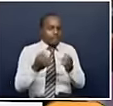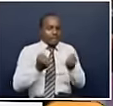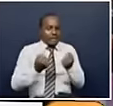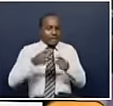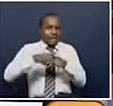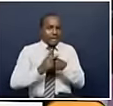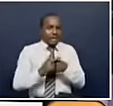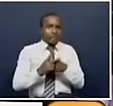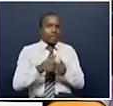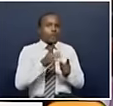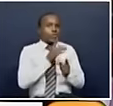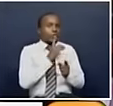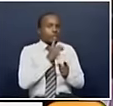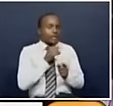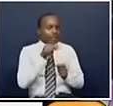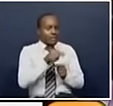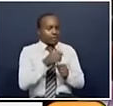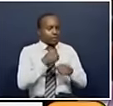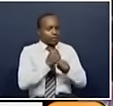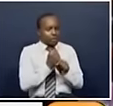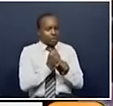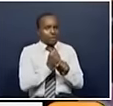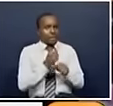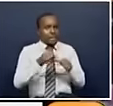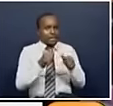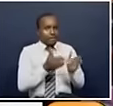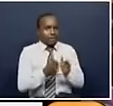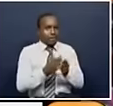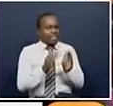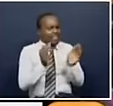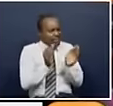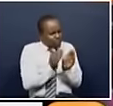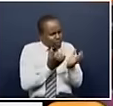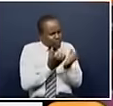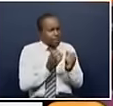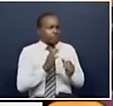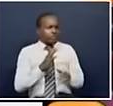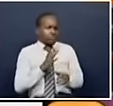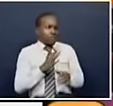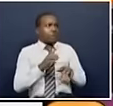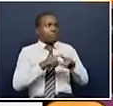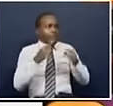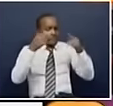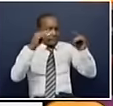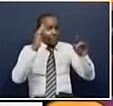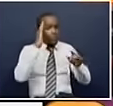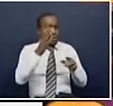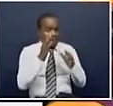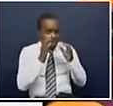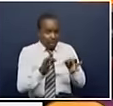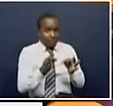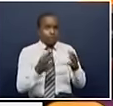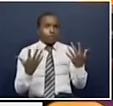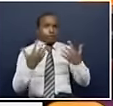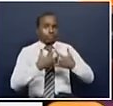we are saying, let's do these things, scientifically. Small as a business may be, it will be successful if we apply